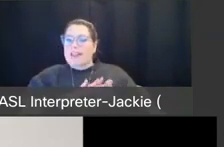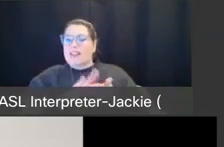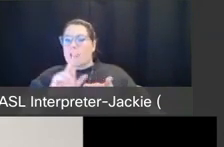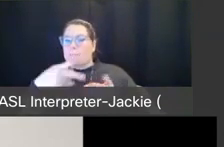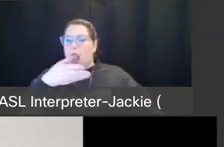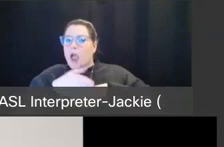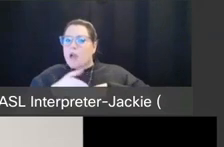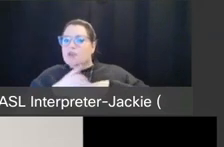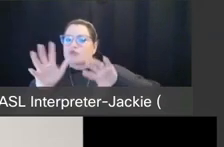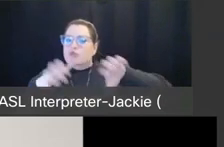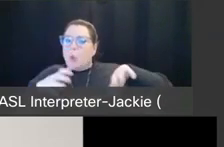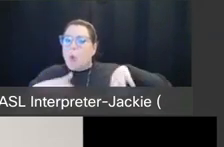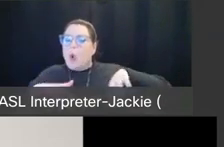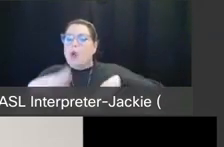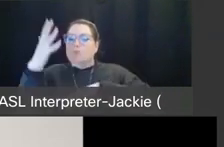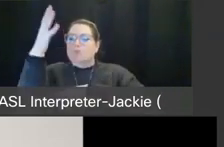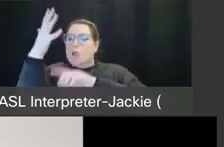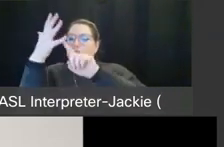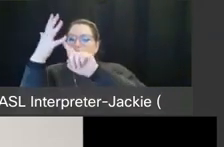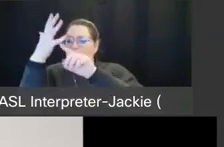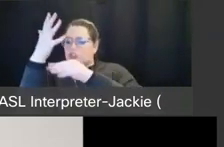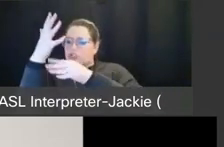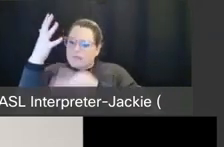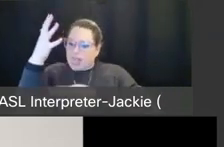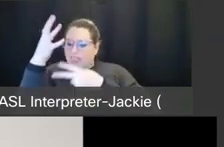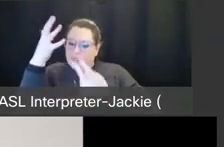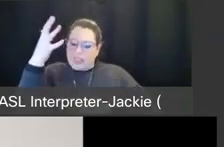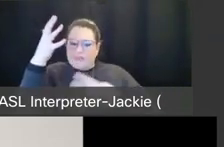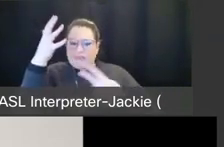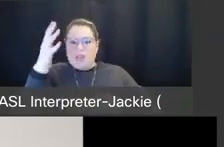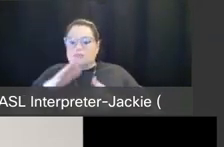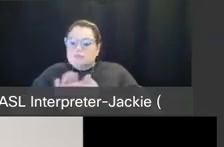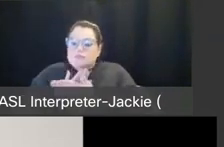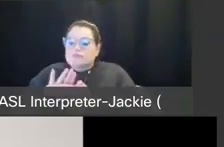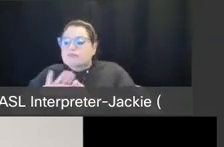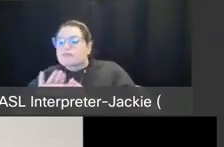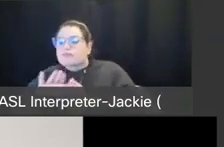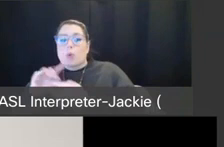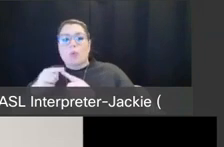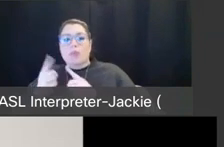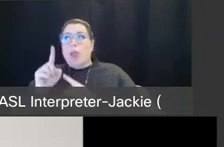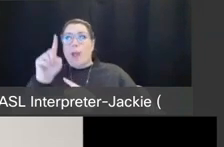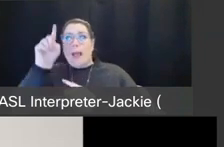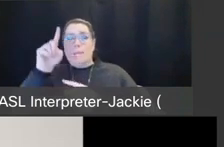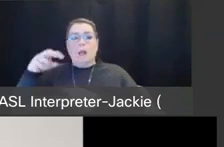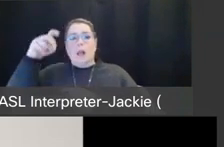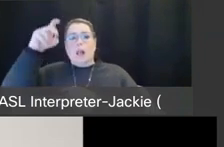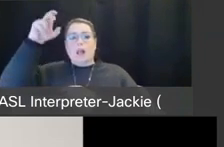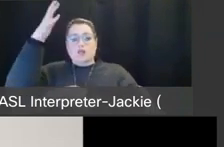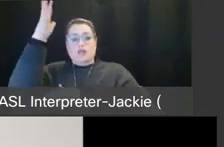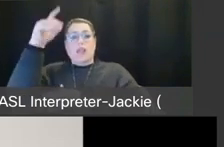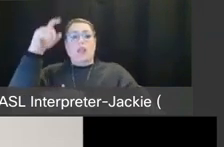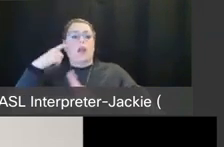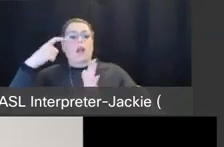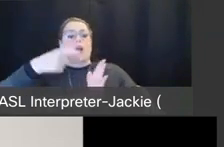need branches trimmed, debris cleaned up, and while they're up in your tree, they notice damage to your roof, your gutters,